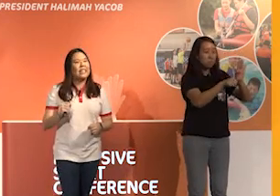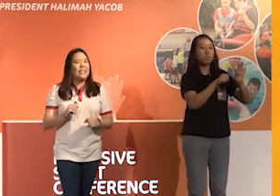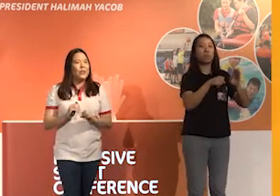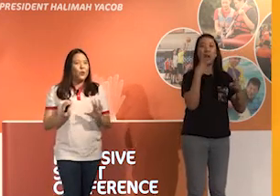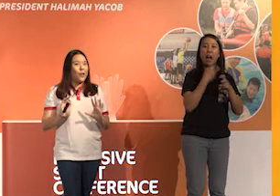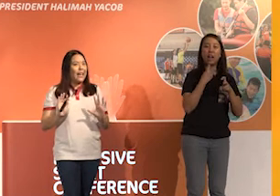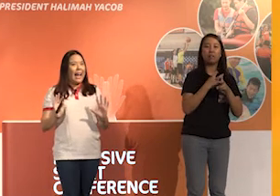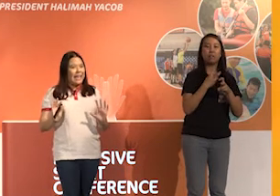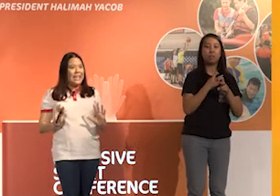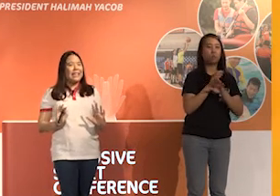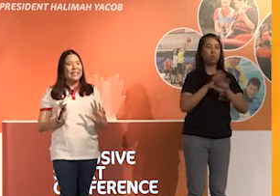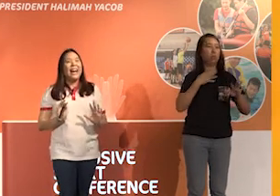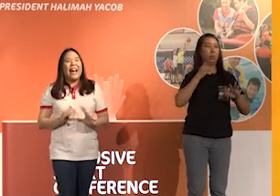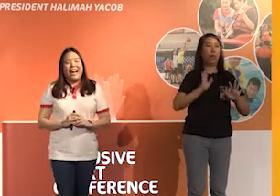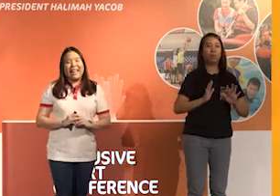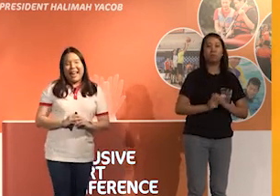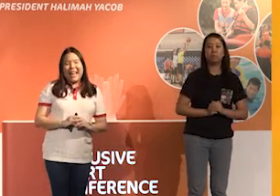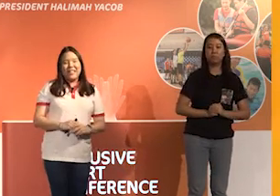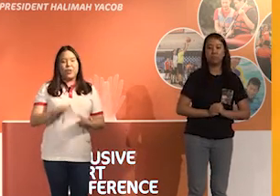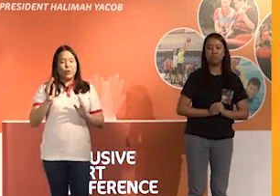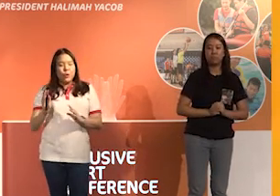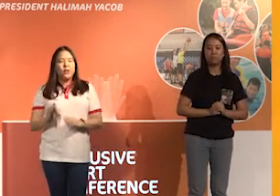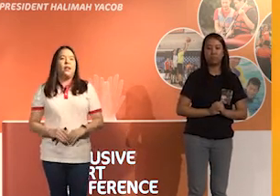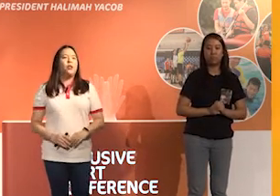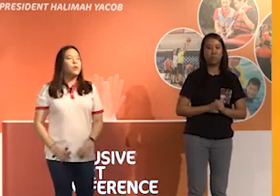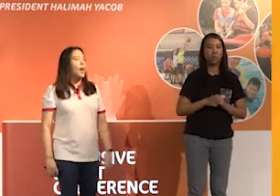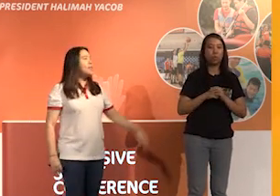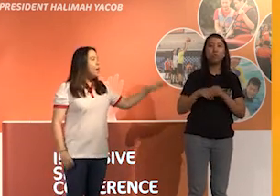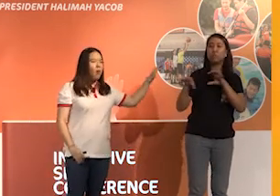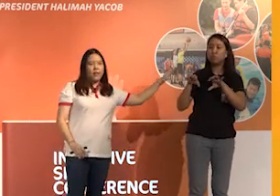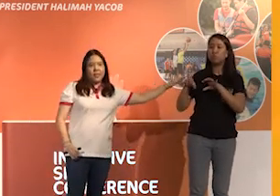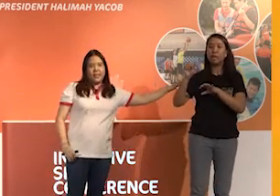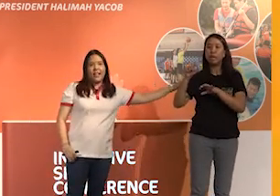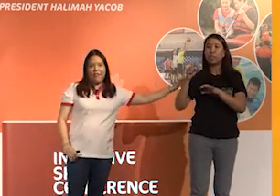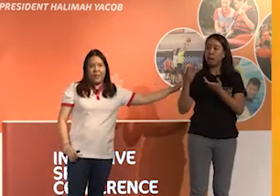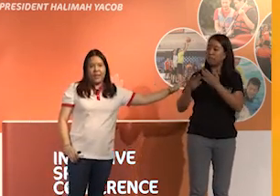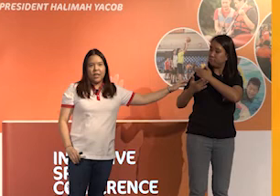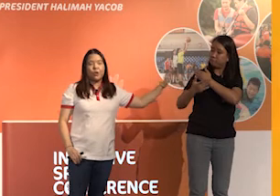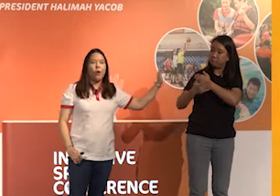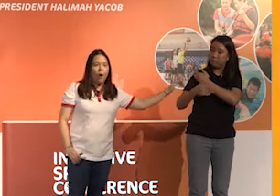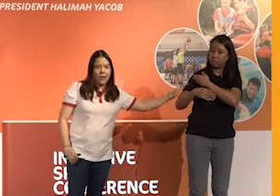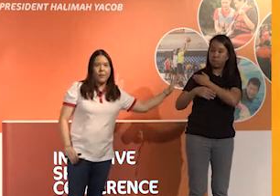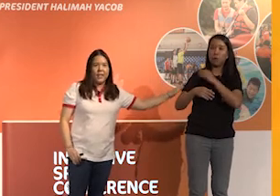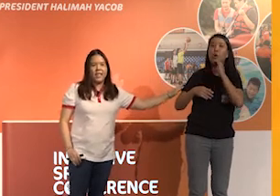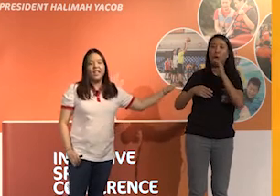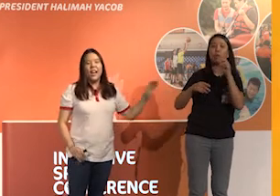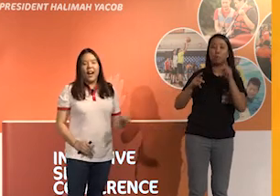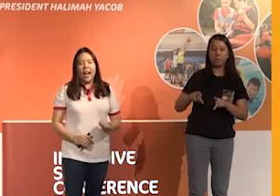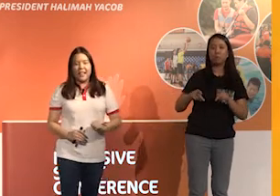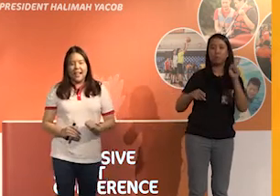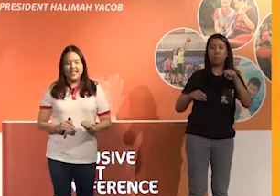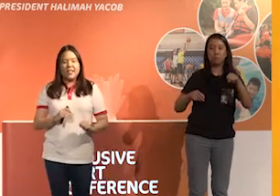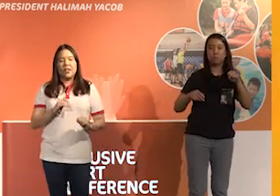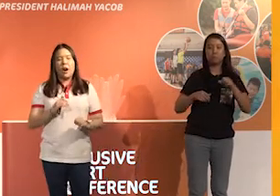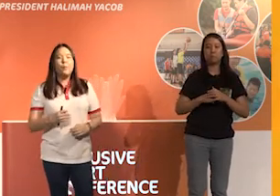hard. We do not like it. And then you can tap on the deaf button to call the button.